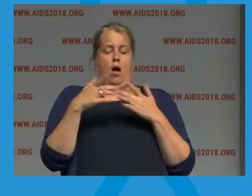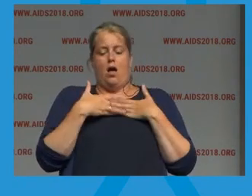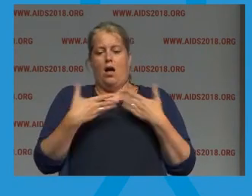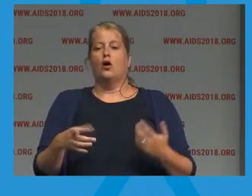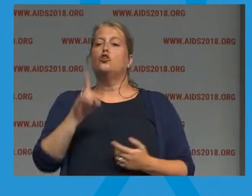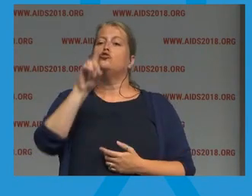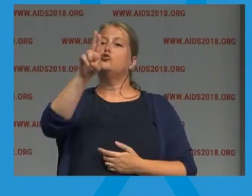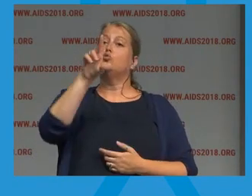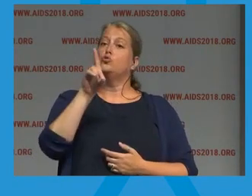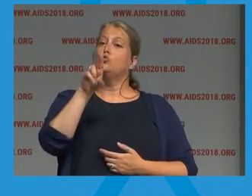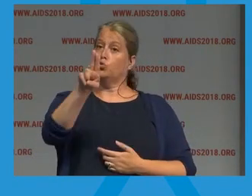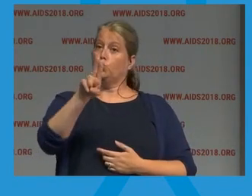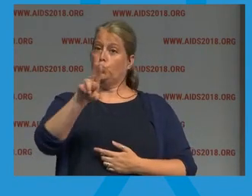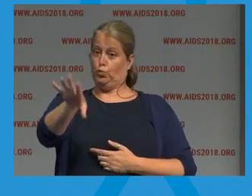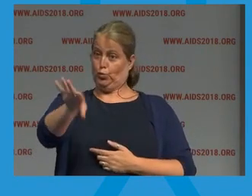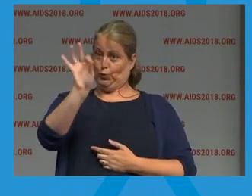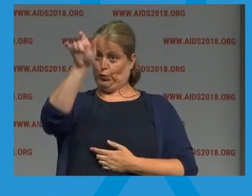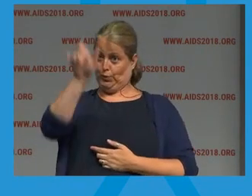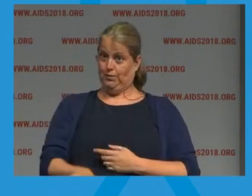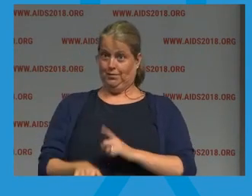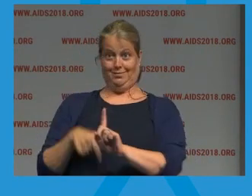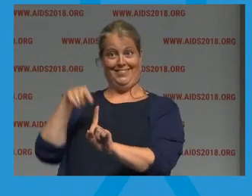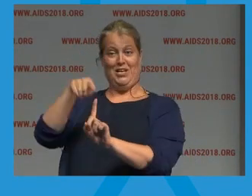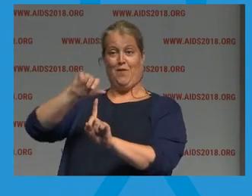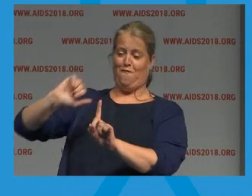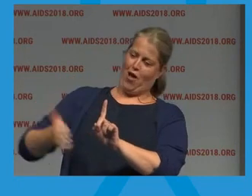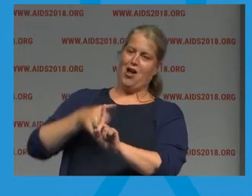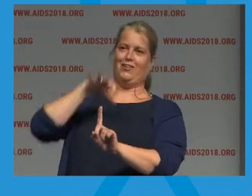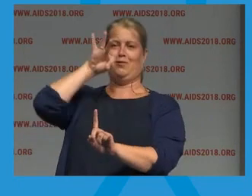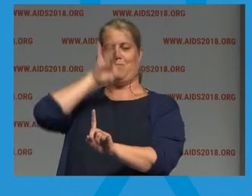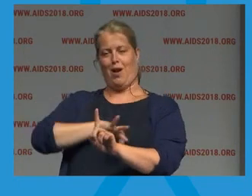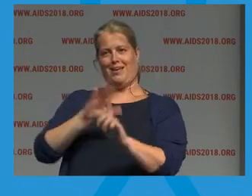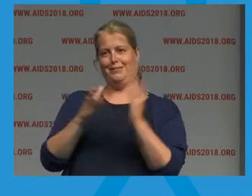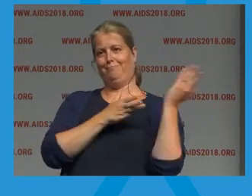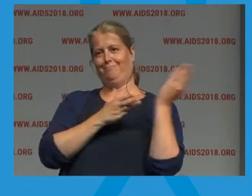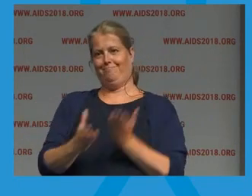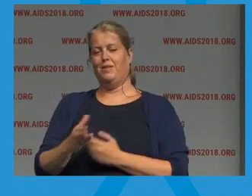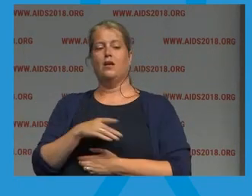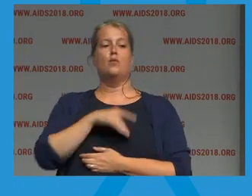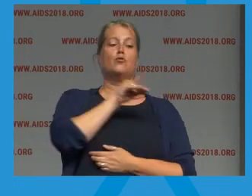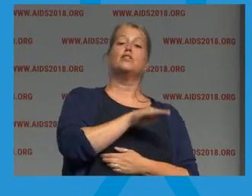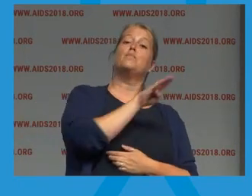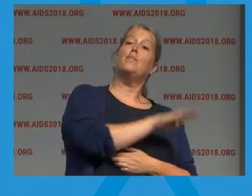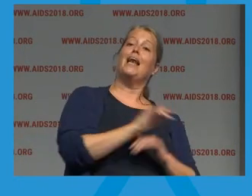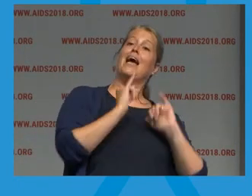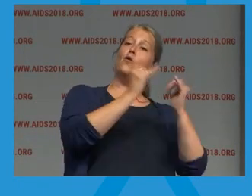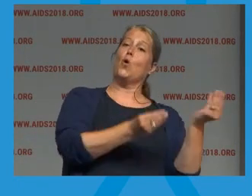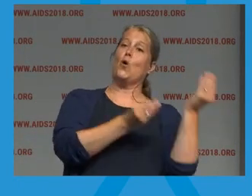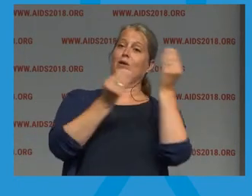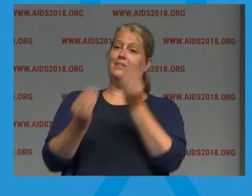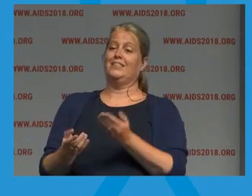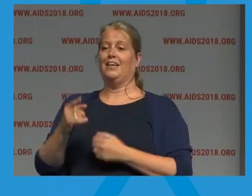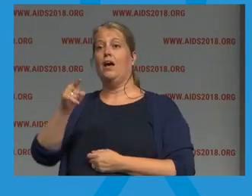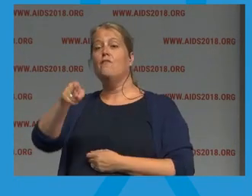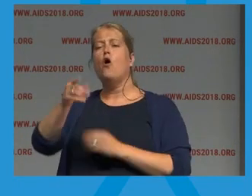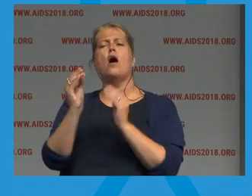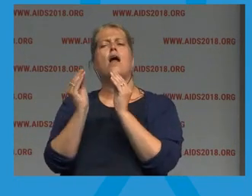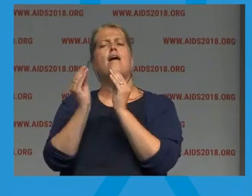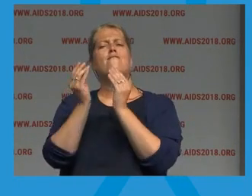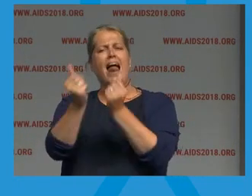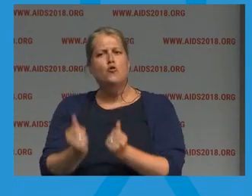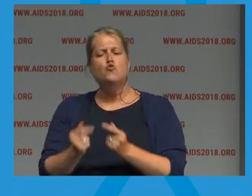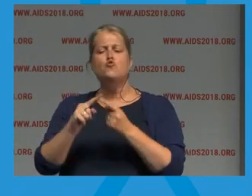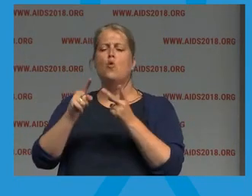been selected as the first prize recipient of the Prudence Mabele Awards for the values, spirit,